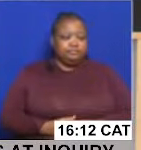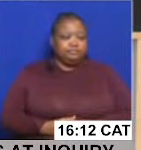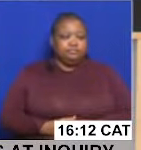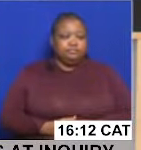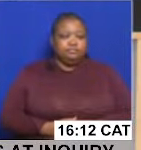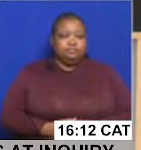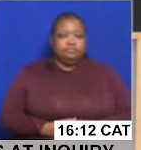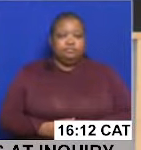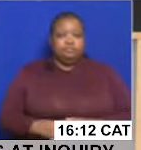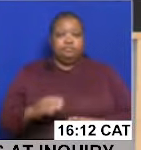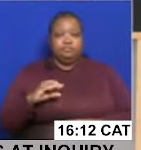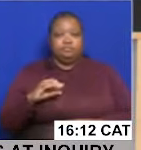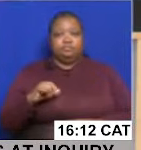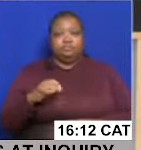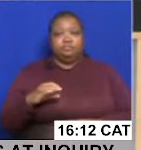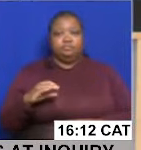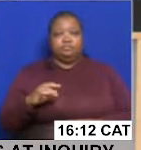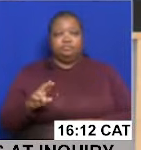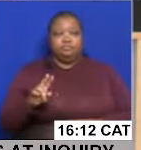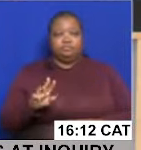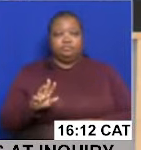CJC 239.